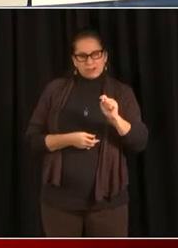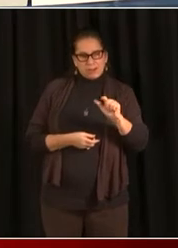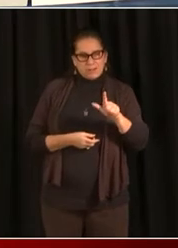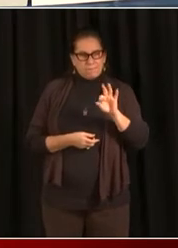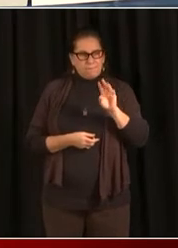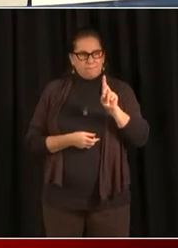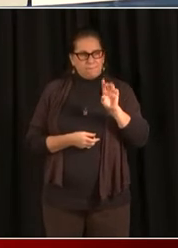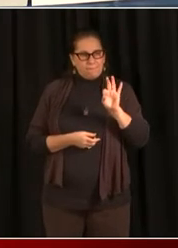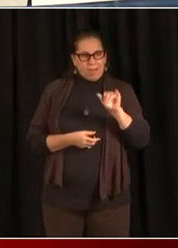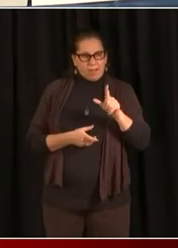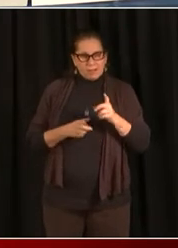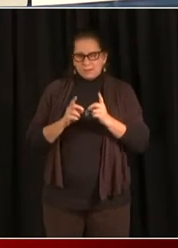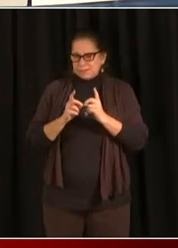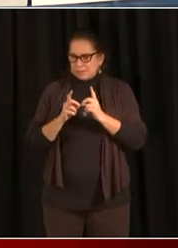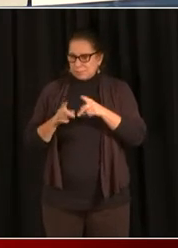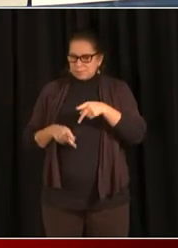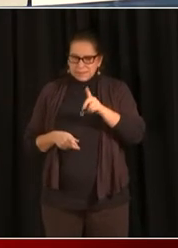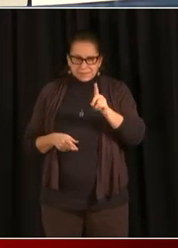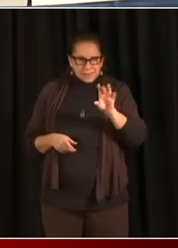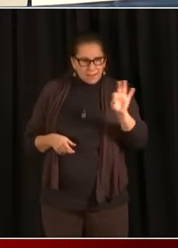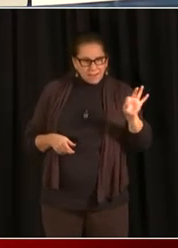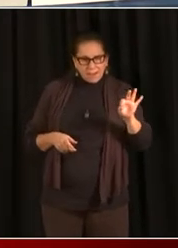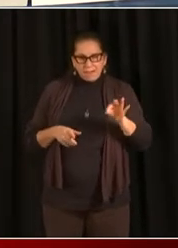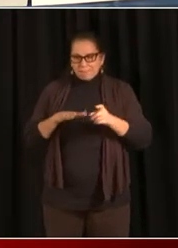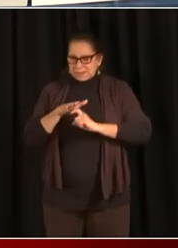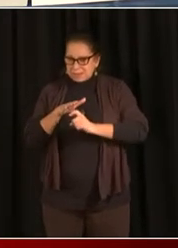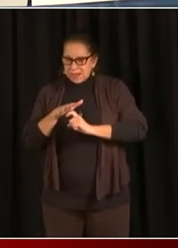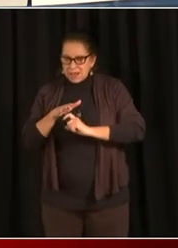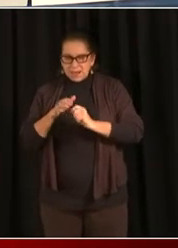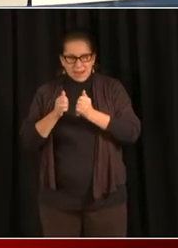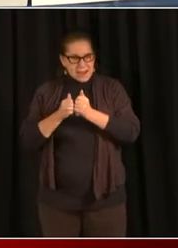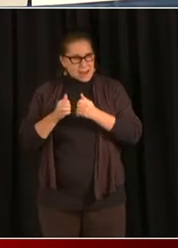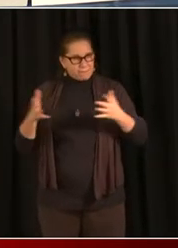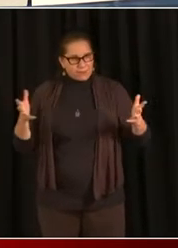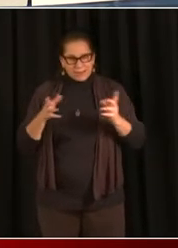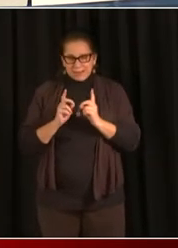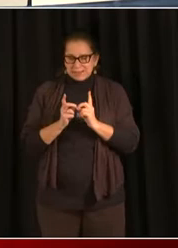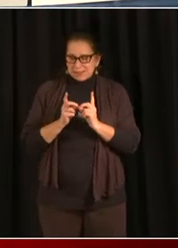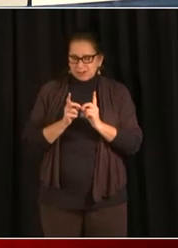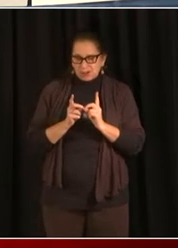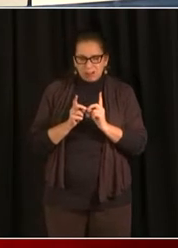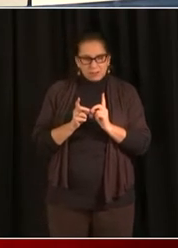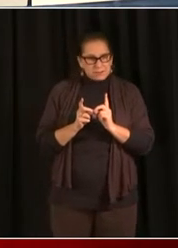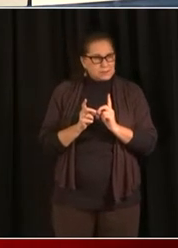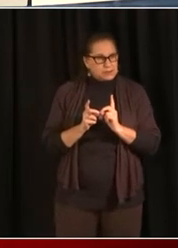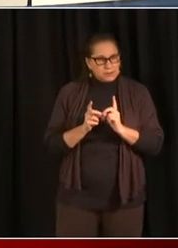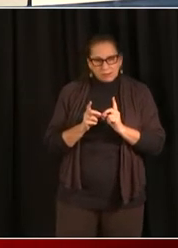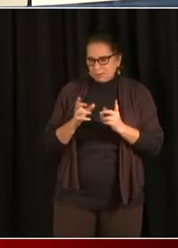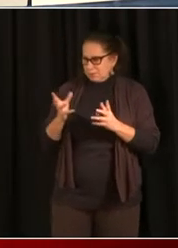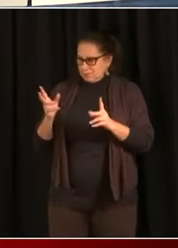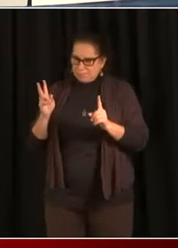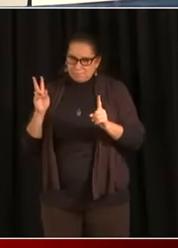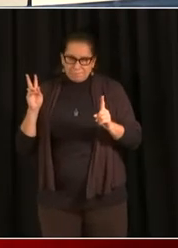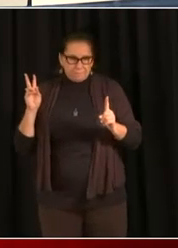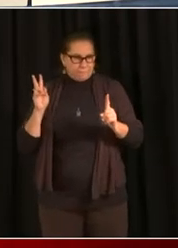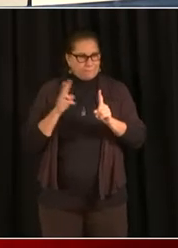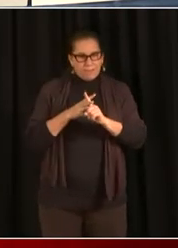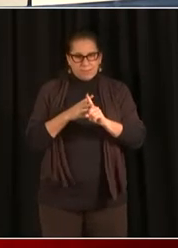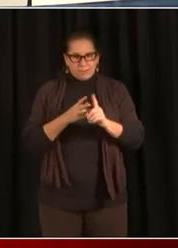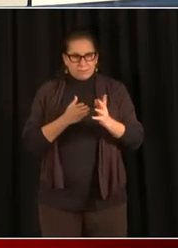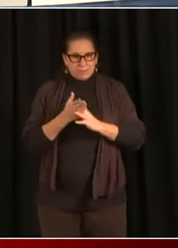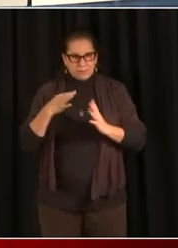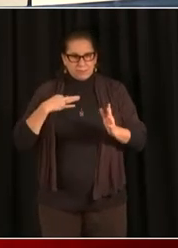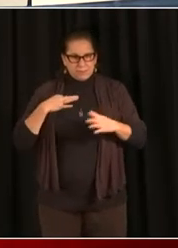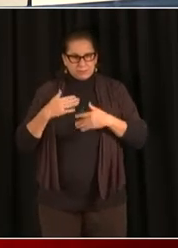noticed, we're typically asking for very similar information across majority of the applications and relief funds that have been rolled out thus